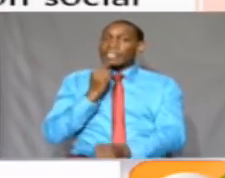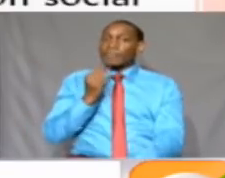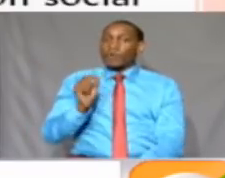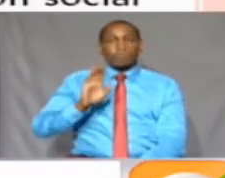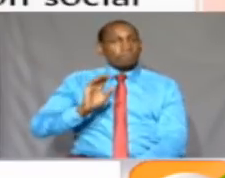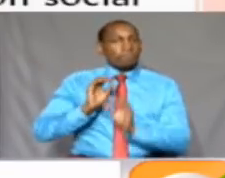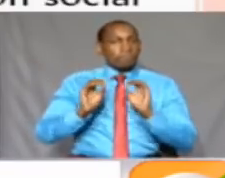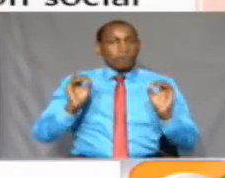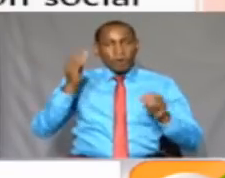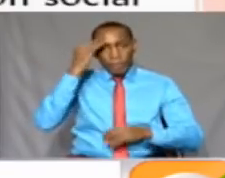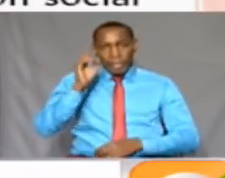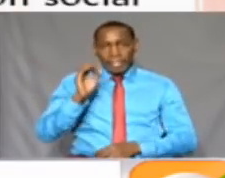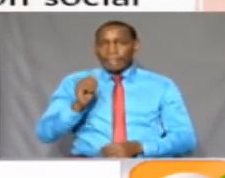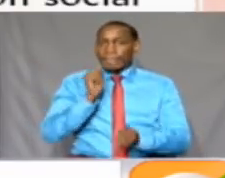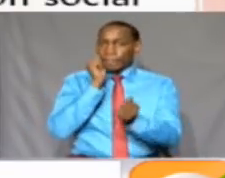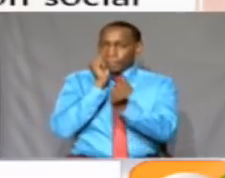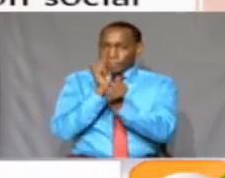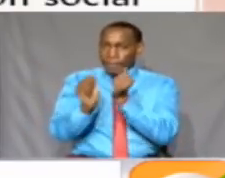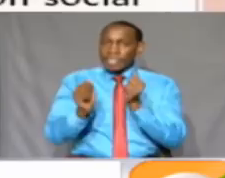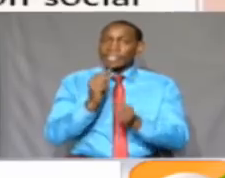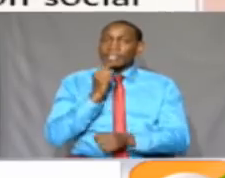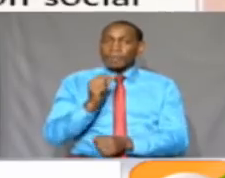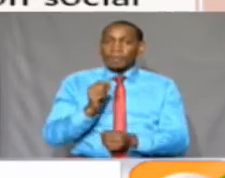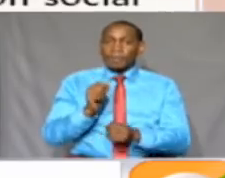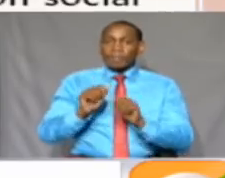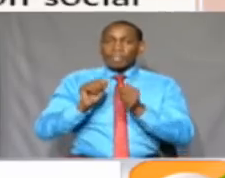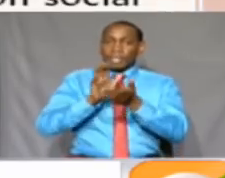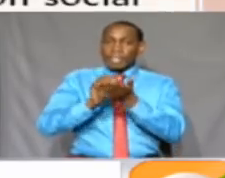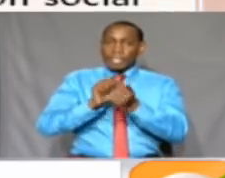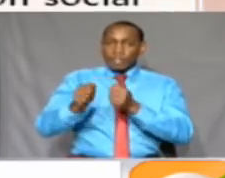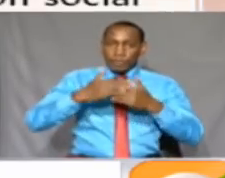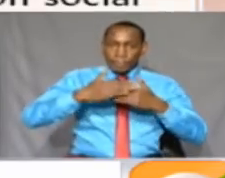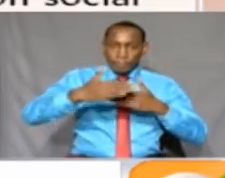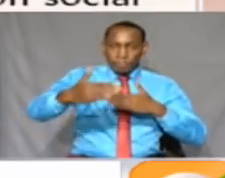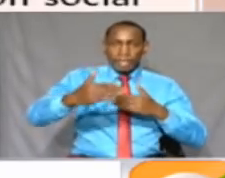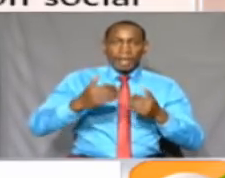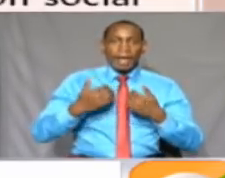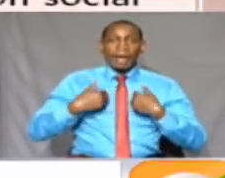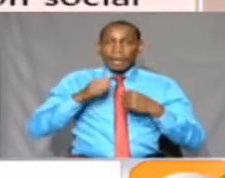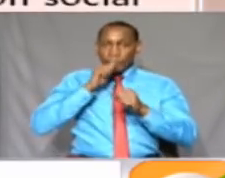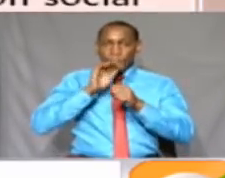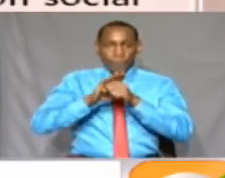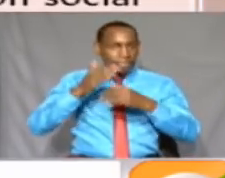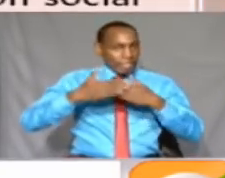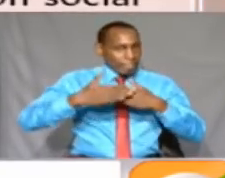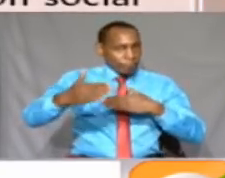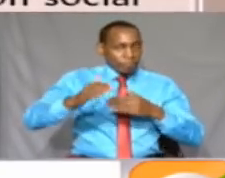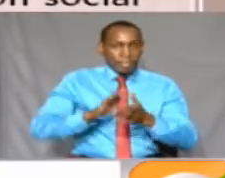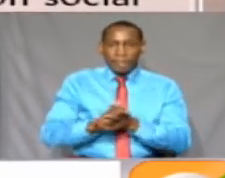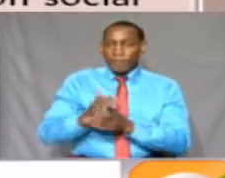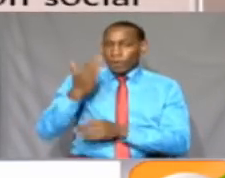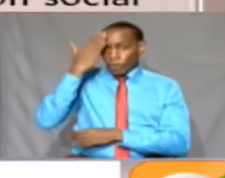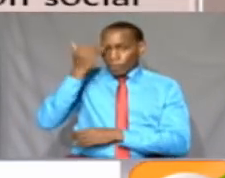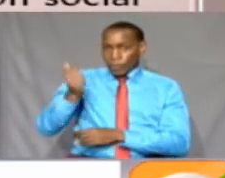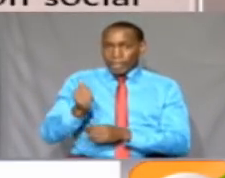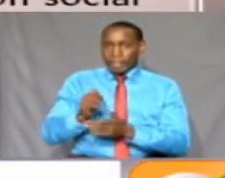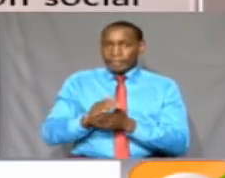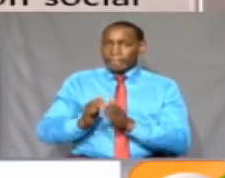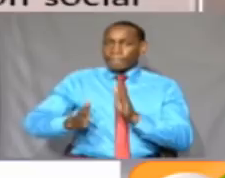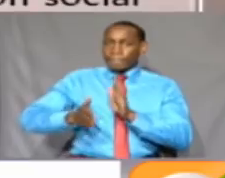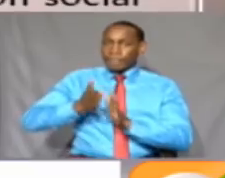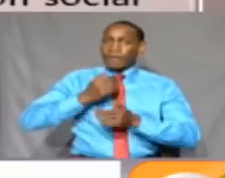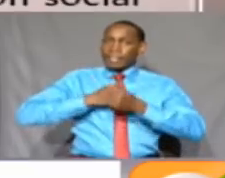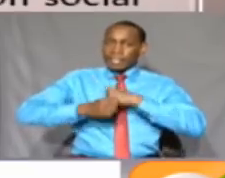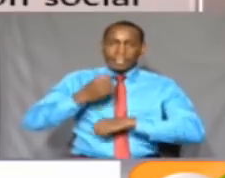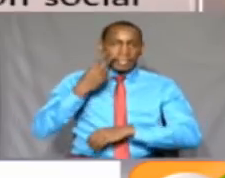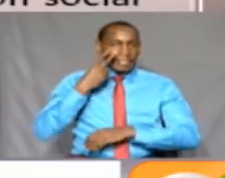Yes. Because if you punish the boy, then you're going to destroy his future. And he has a promising future. Yes. Why did you step in so quickly? Did you see